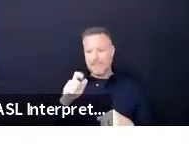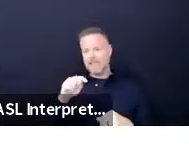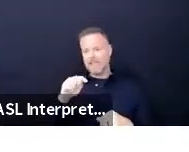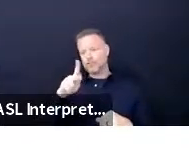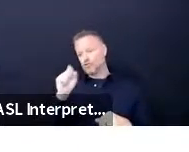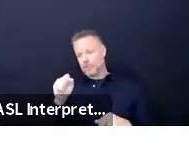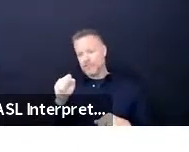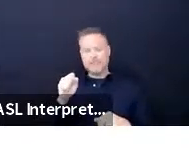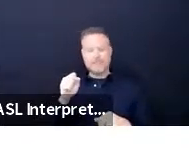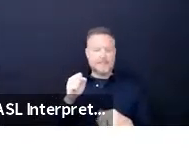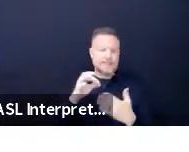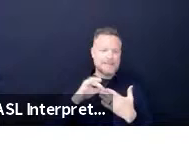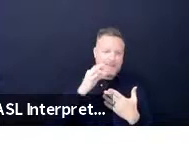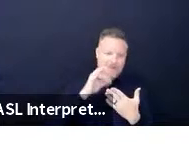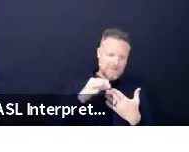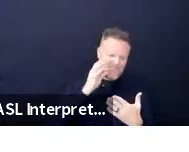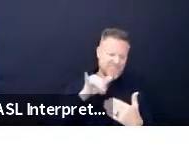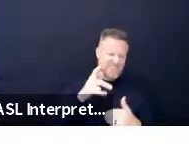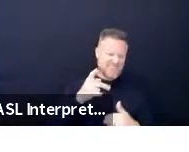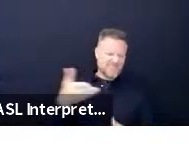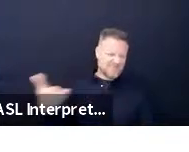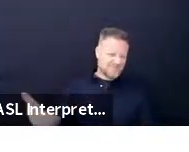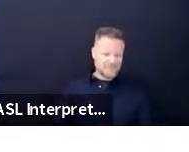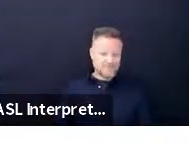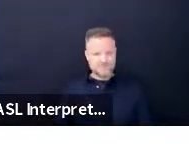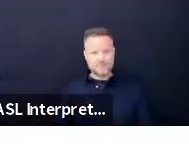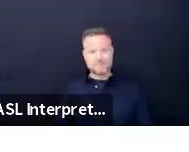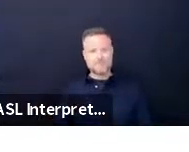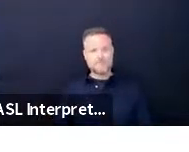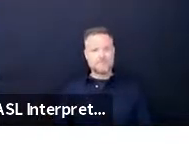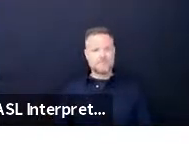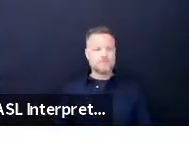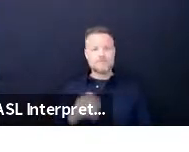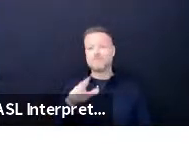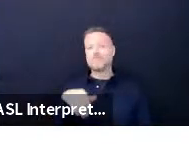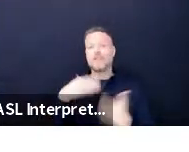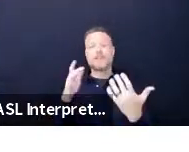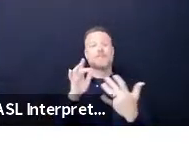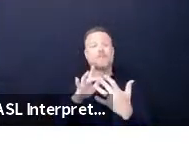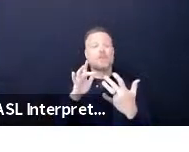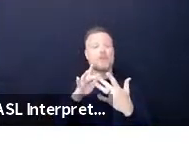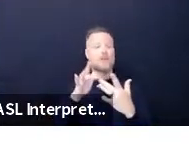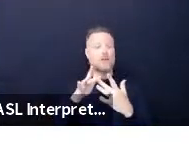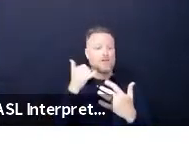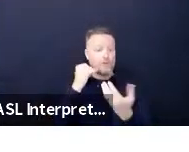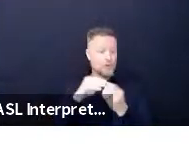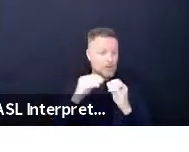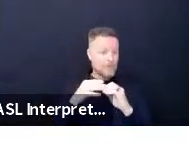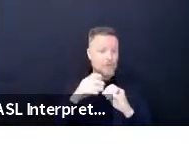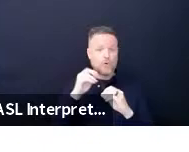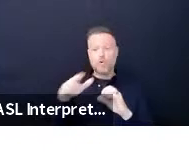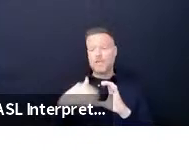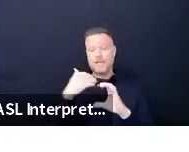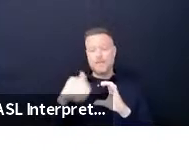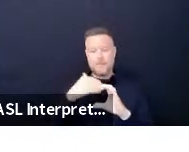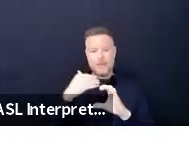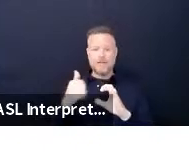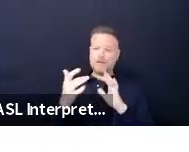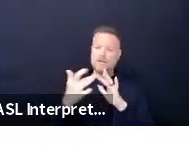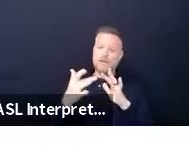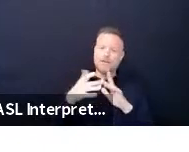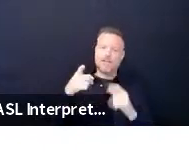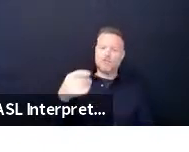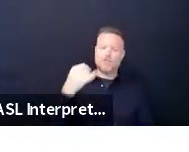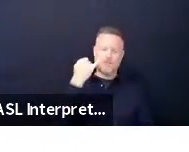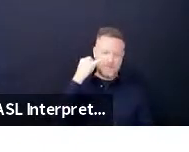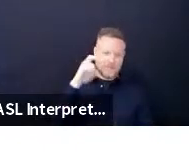foods, appetizers, that kind of thing. Give a contact number or email so they can notify you of their needs.